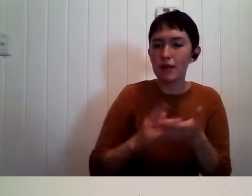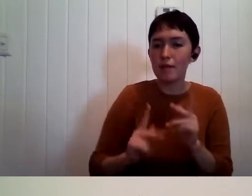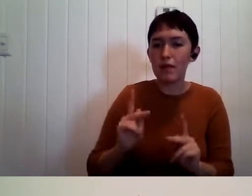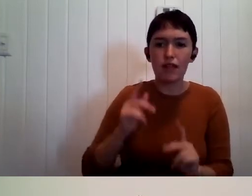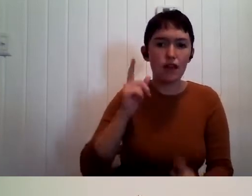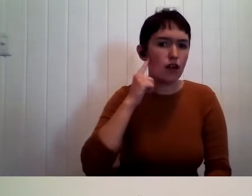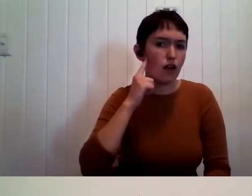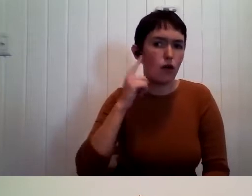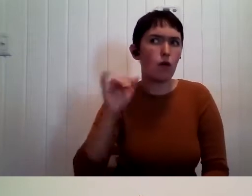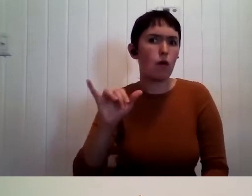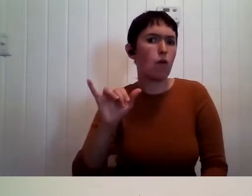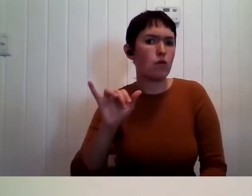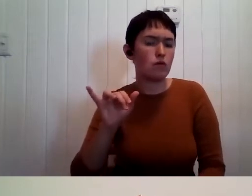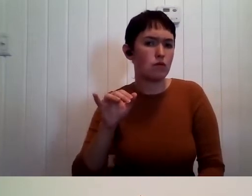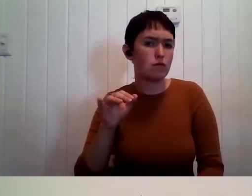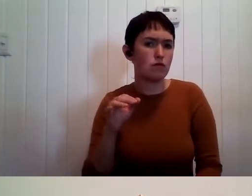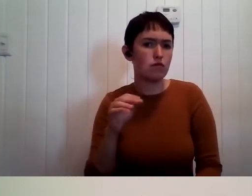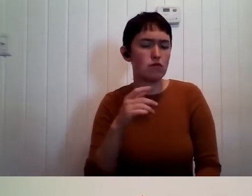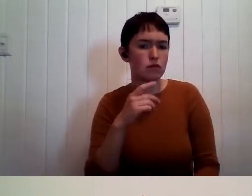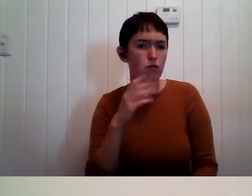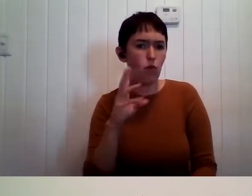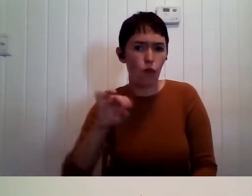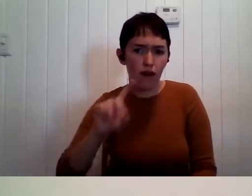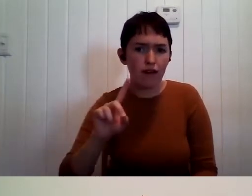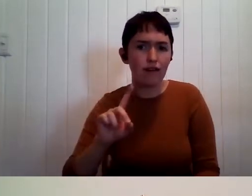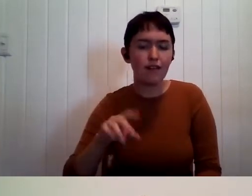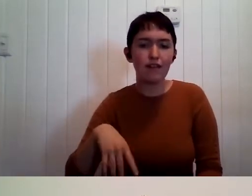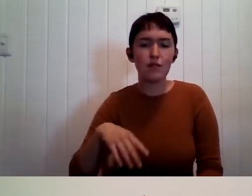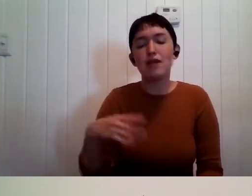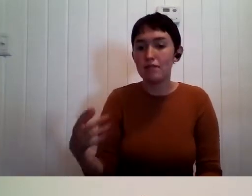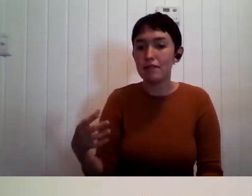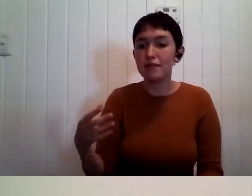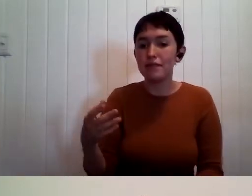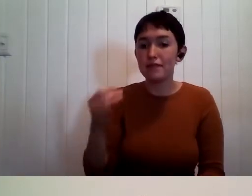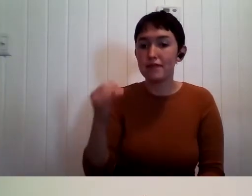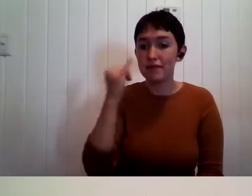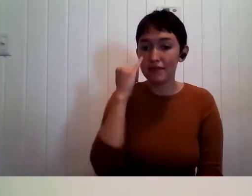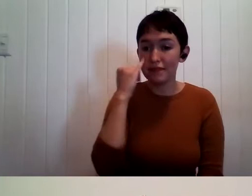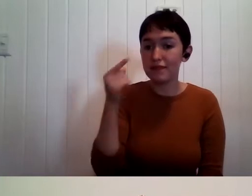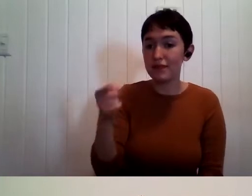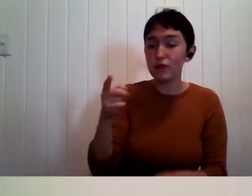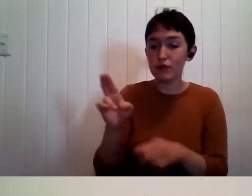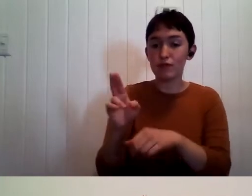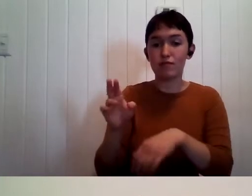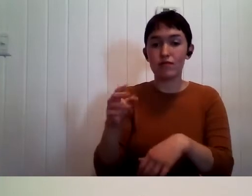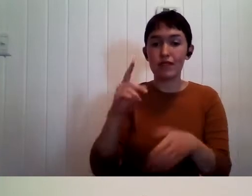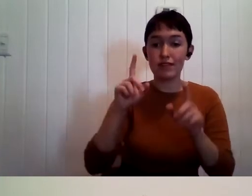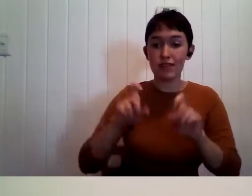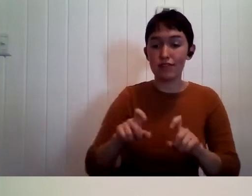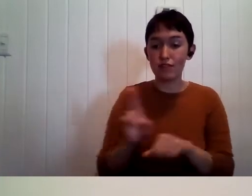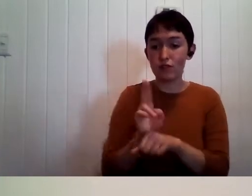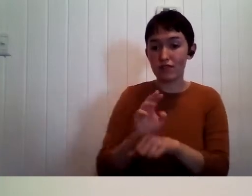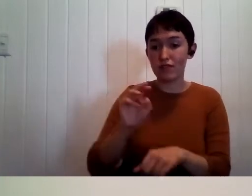almost every mouse that you have in a lab, about half of them are going to be genetically modified. And so sometimes